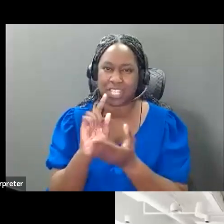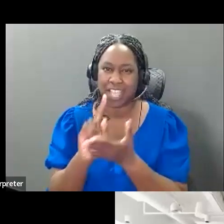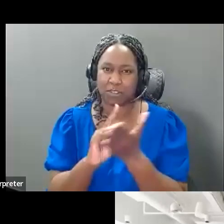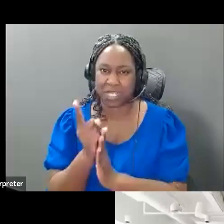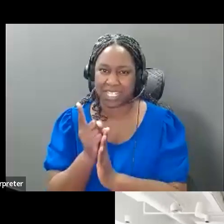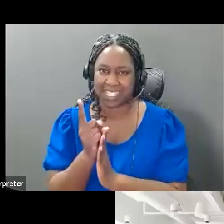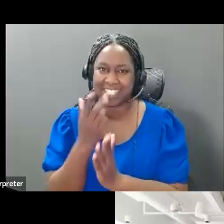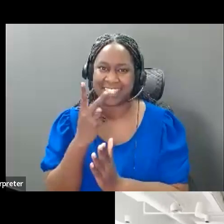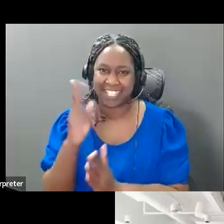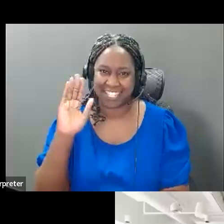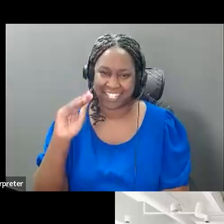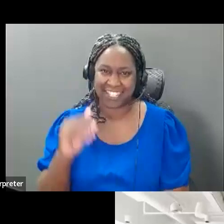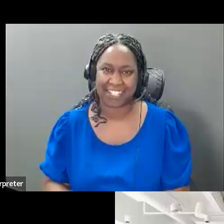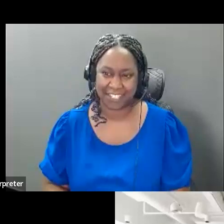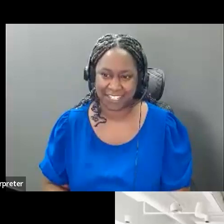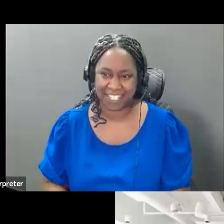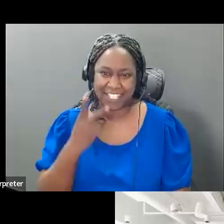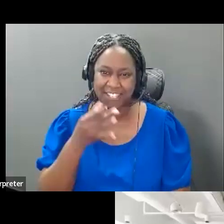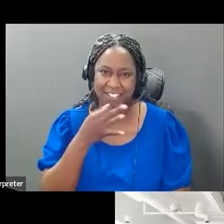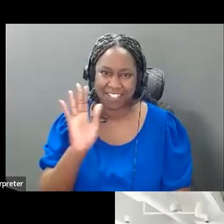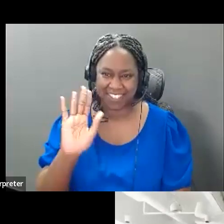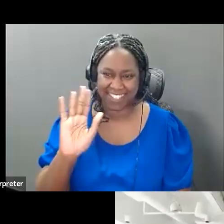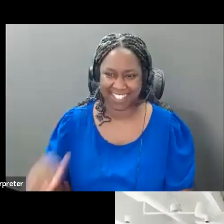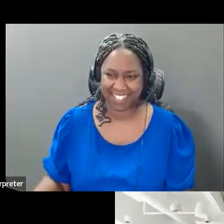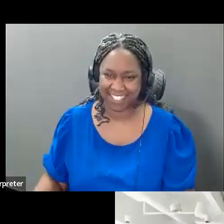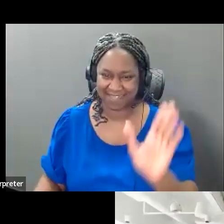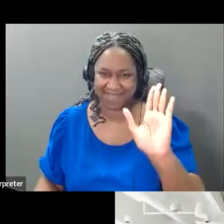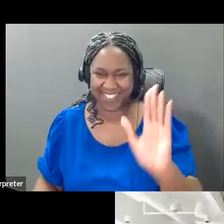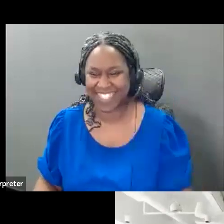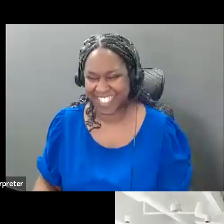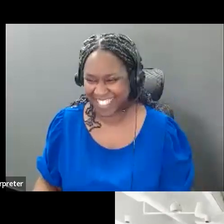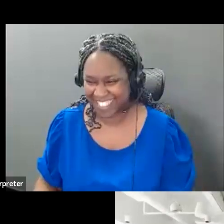link. So see you all over there. See you soon. Safe and well, everybody. Thank you, everybody.